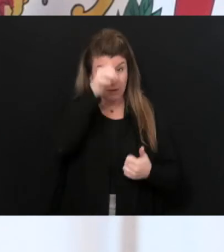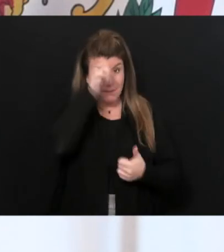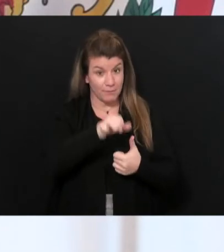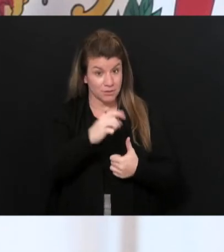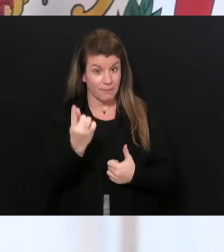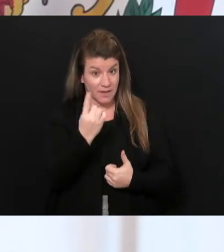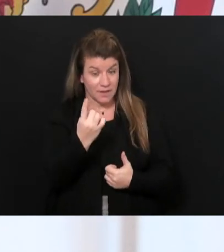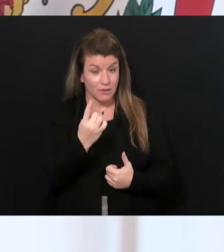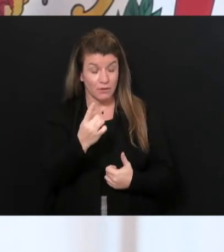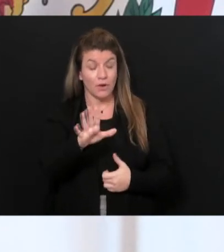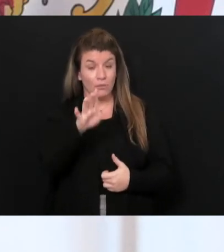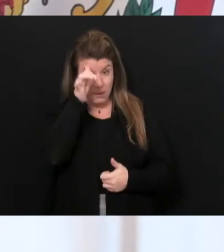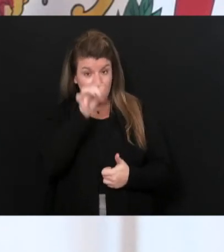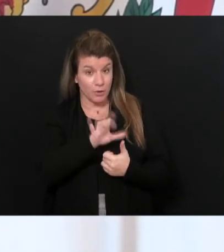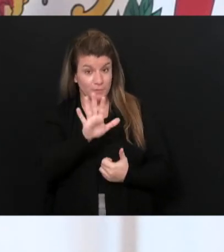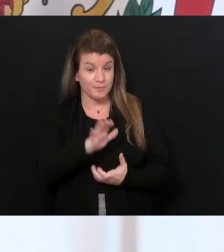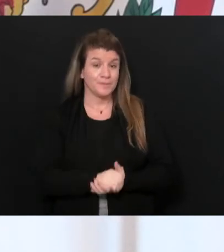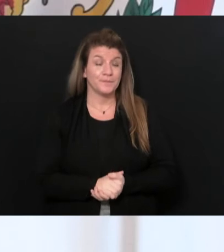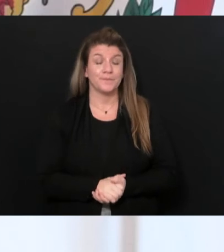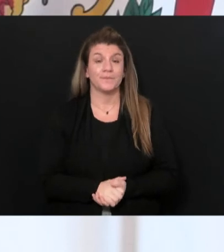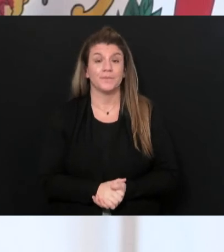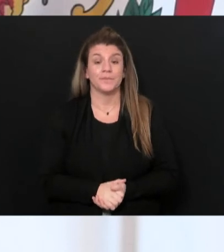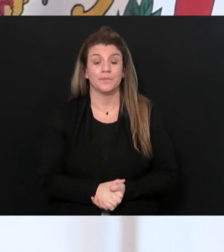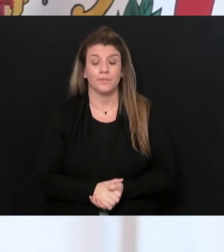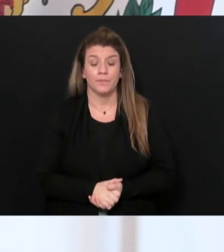Just somebody think about this. You know,